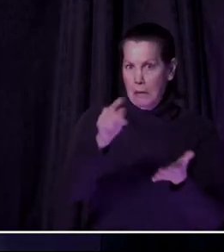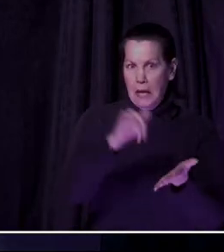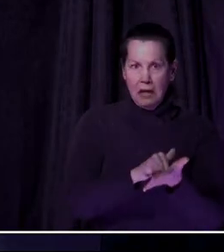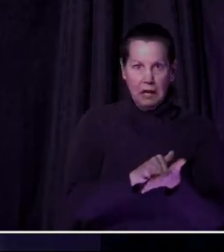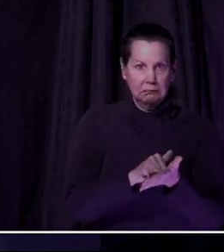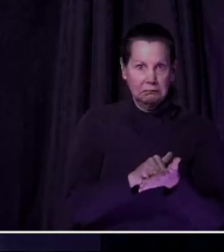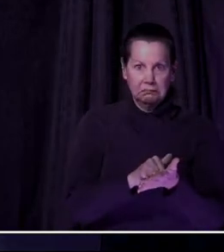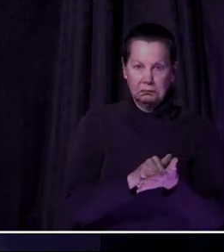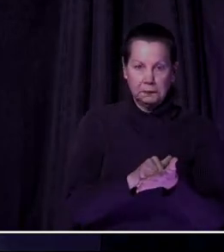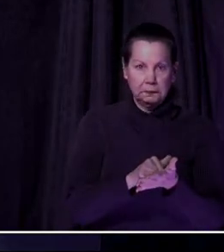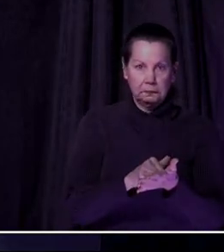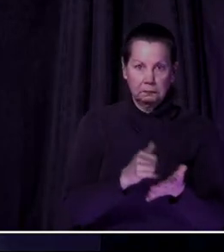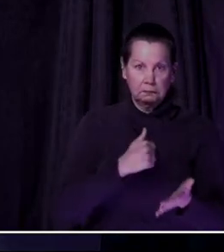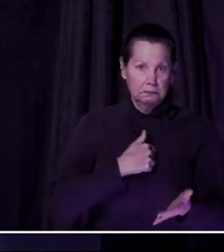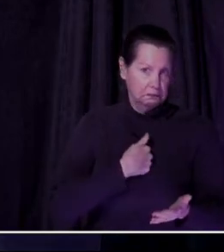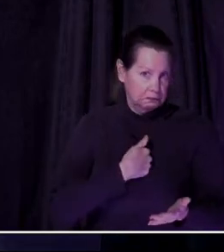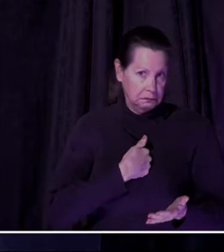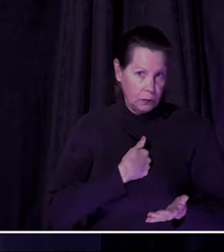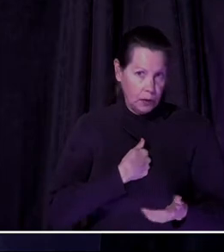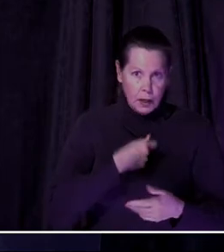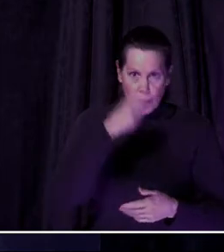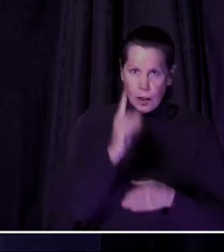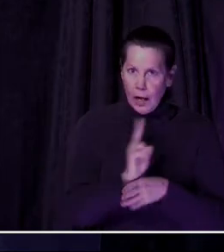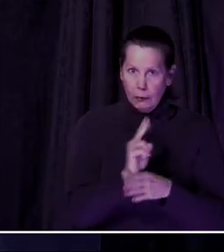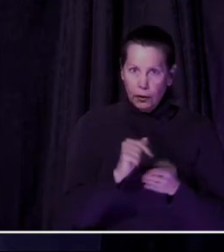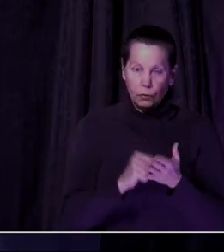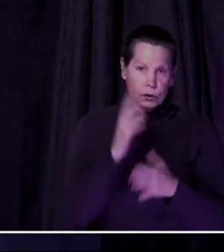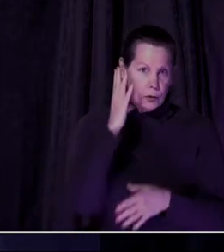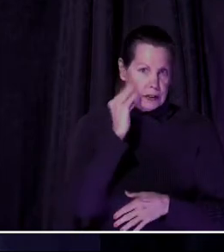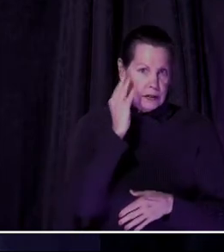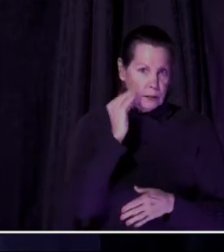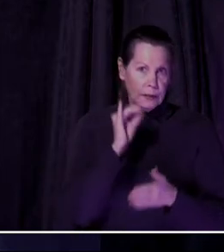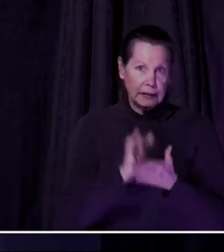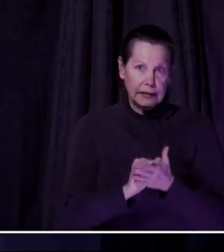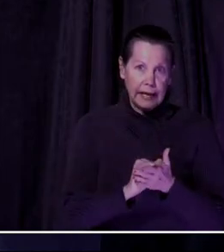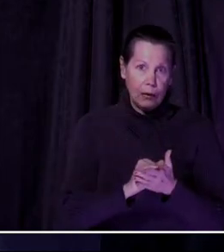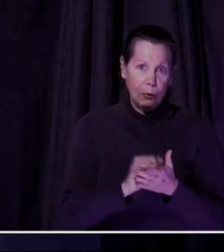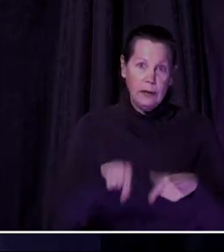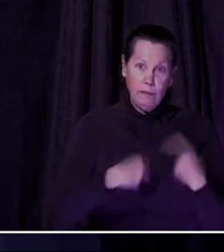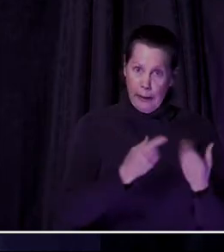can pay it. Now, God will use those experiences that we've been through,